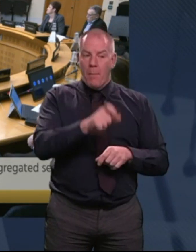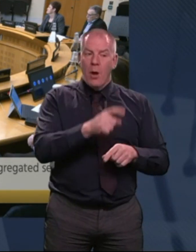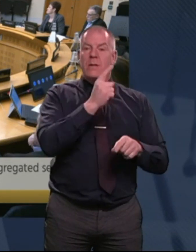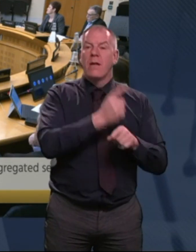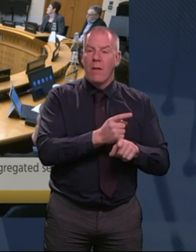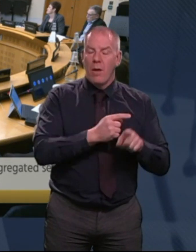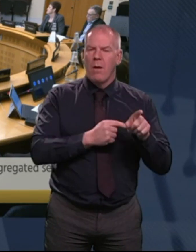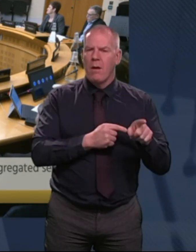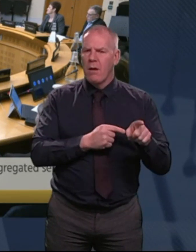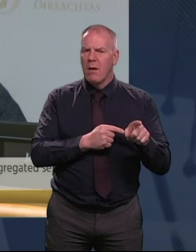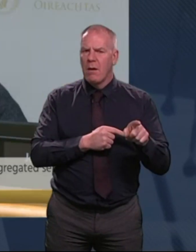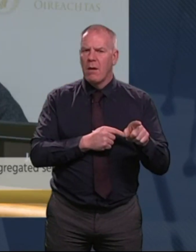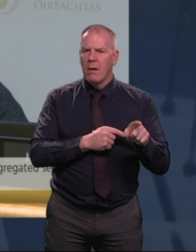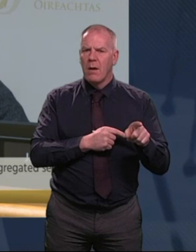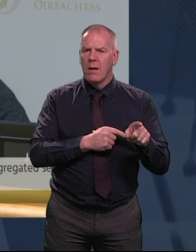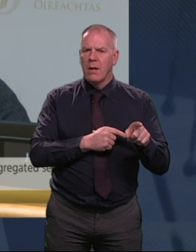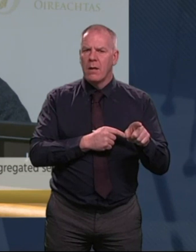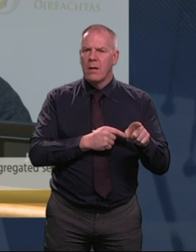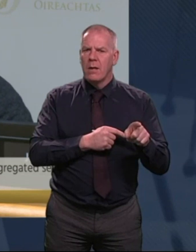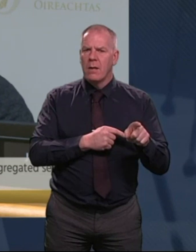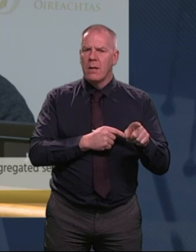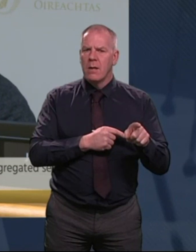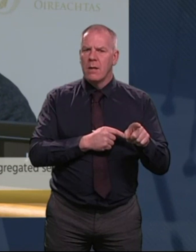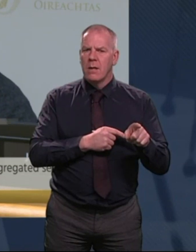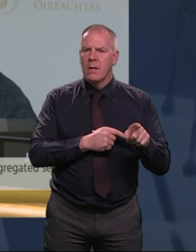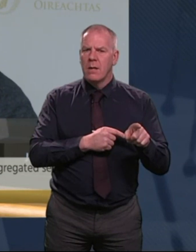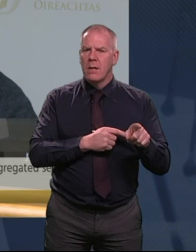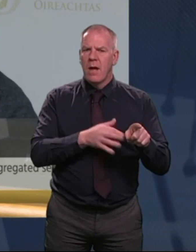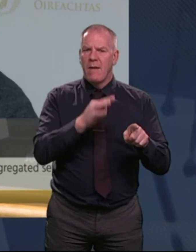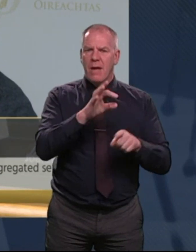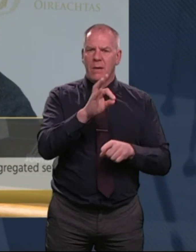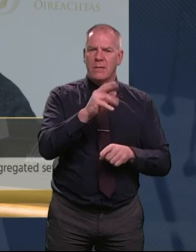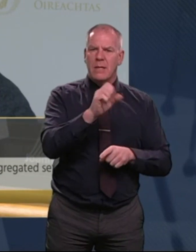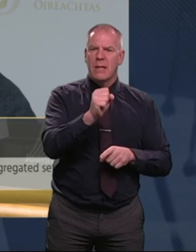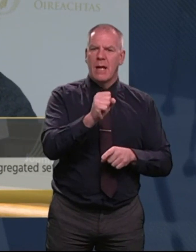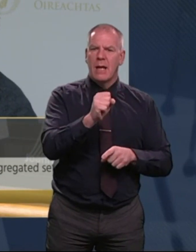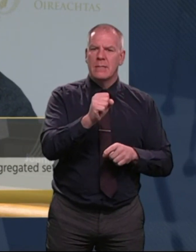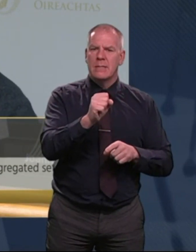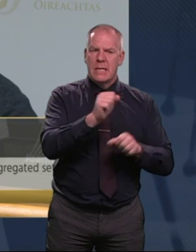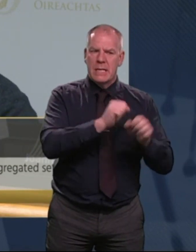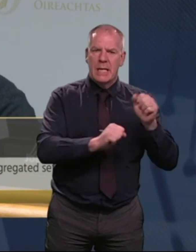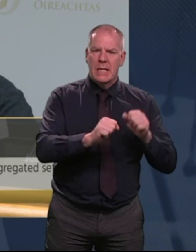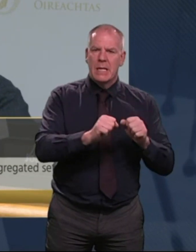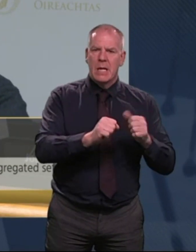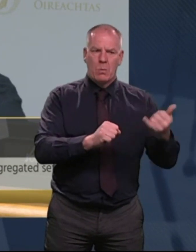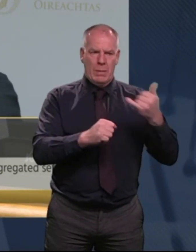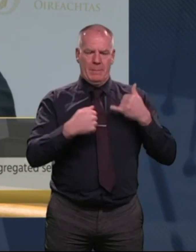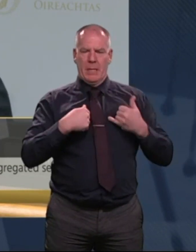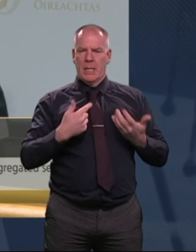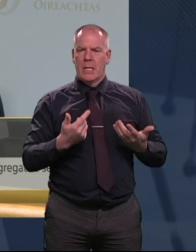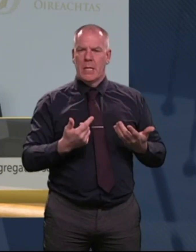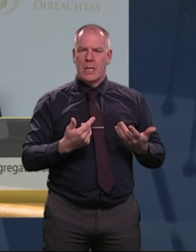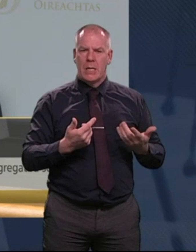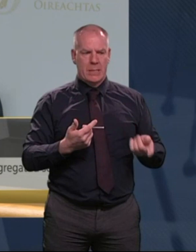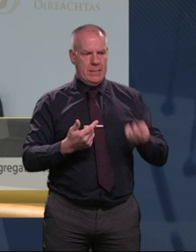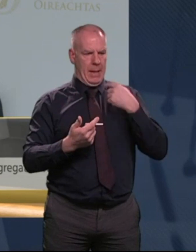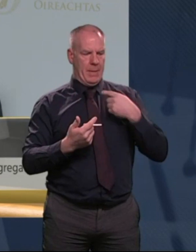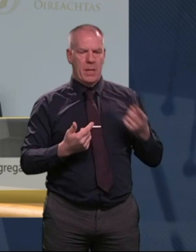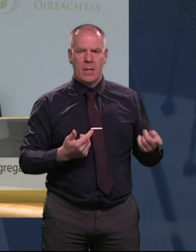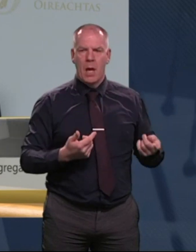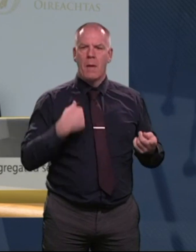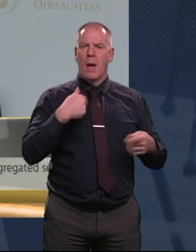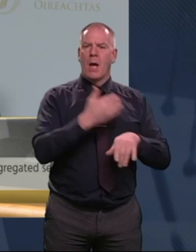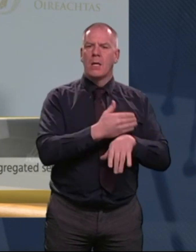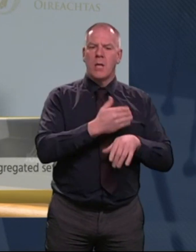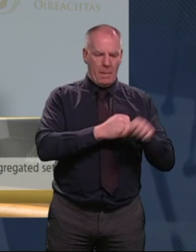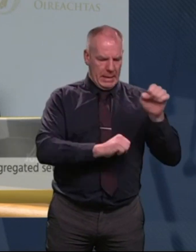institutions, if they found like a glass like that not clean, they would ring my job and then tell me it's my